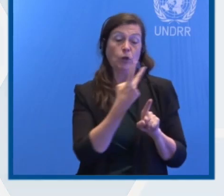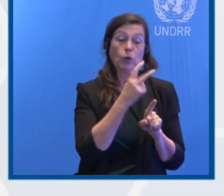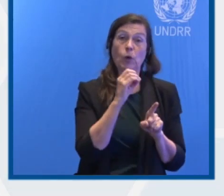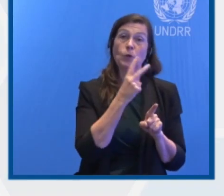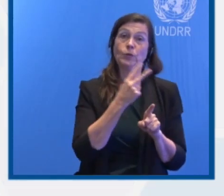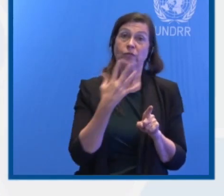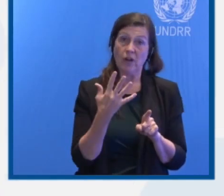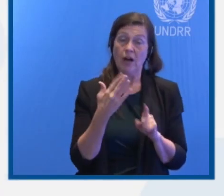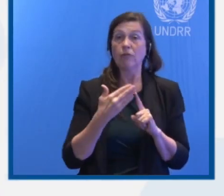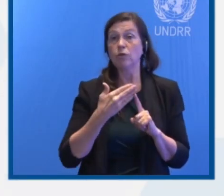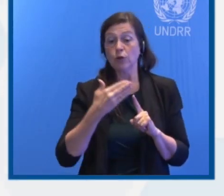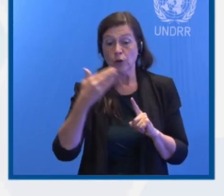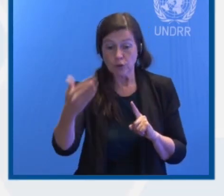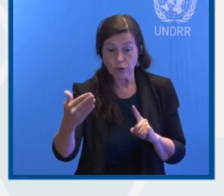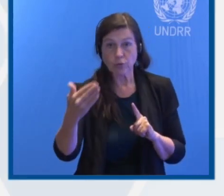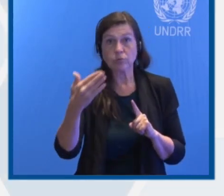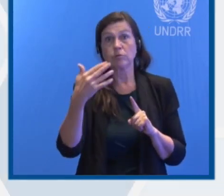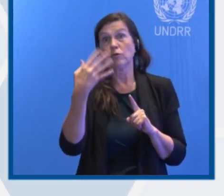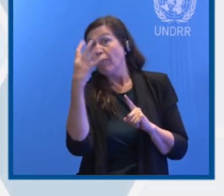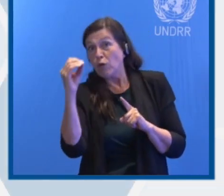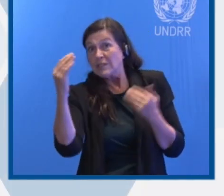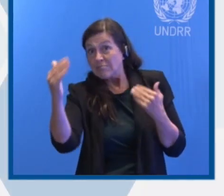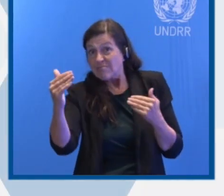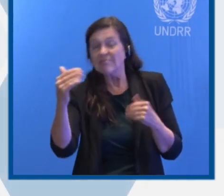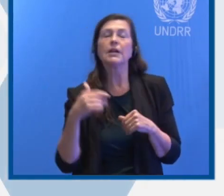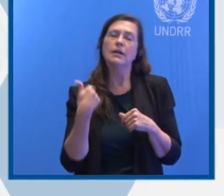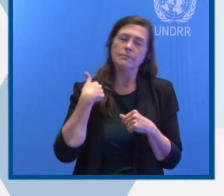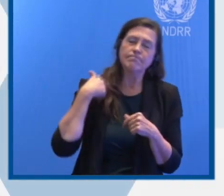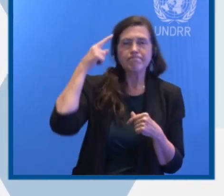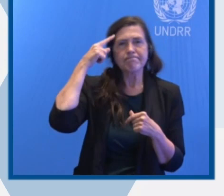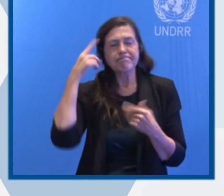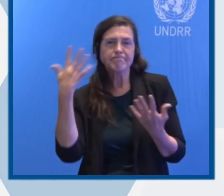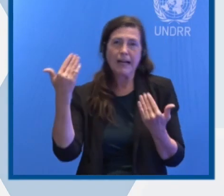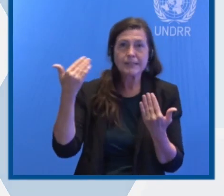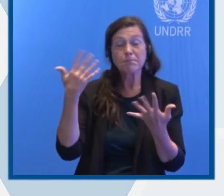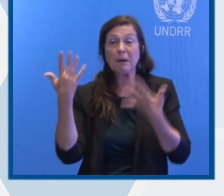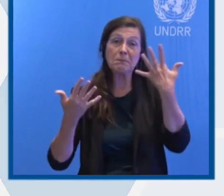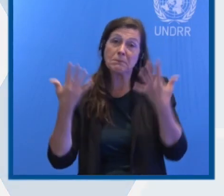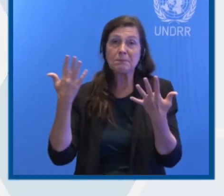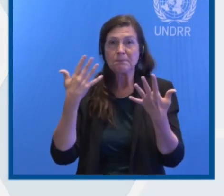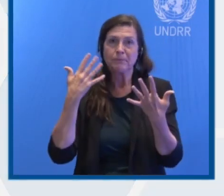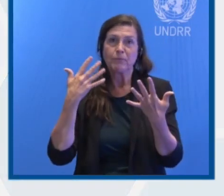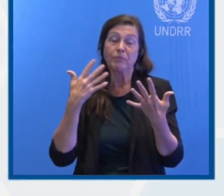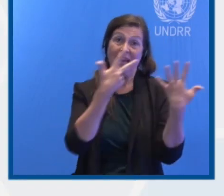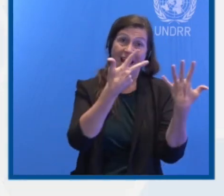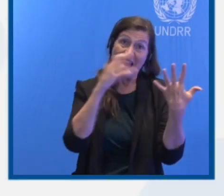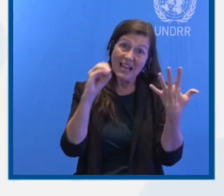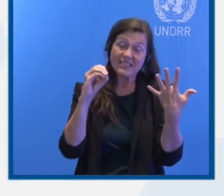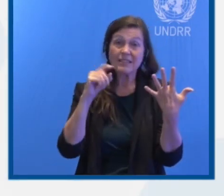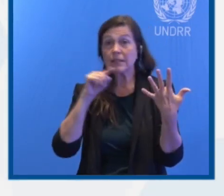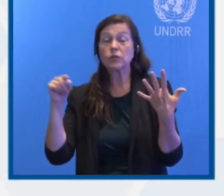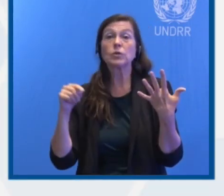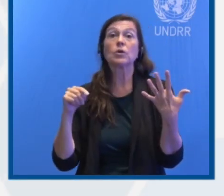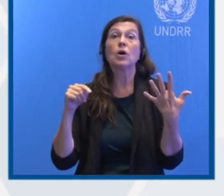2025 to 40 or so, we expect, depending on whose numbers you look at, 80 to 100 trillion dollars